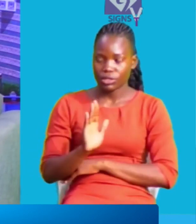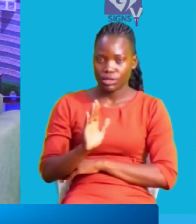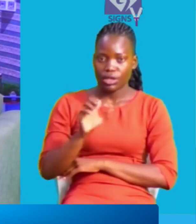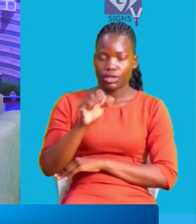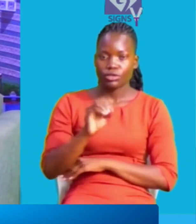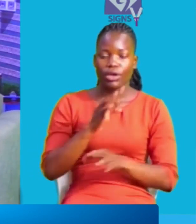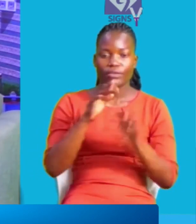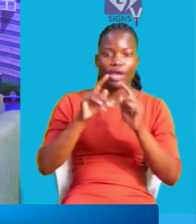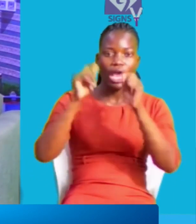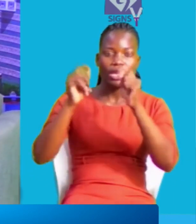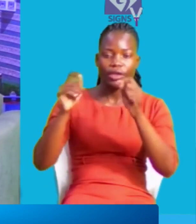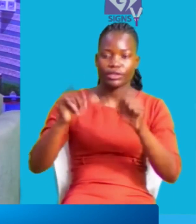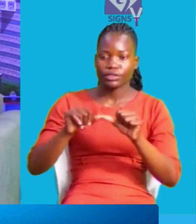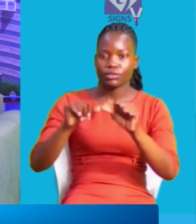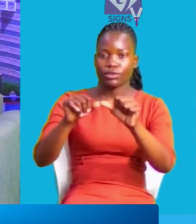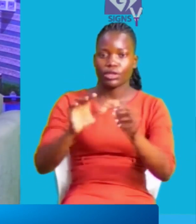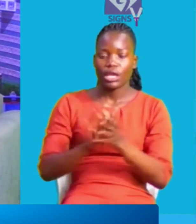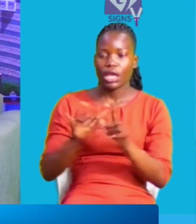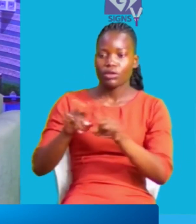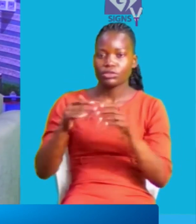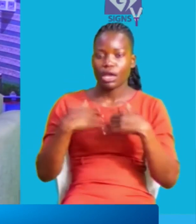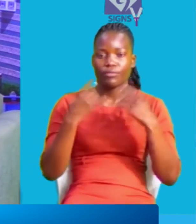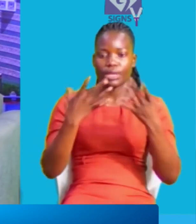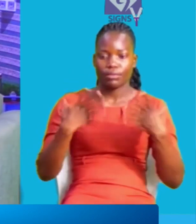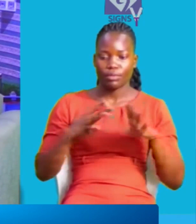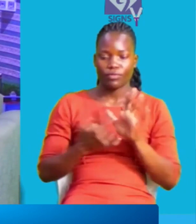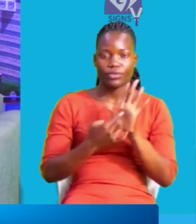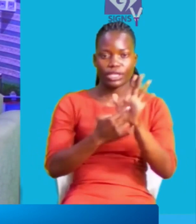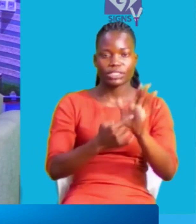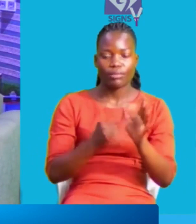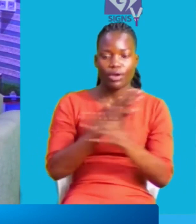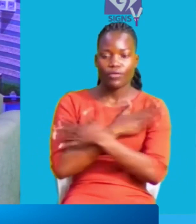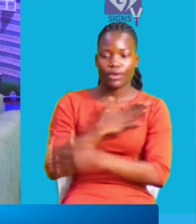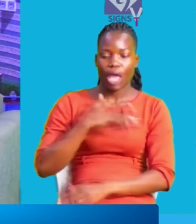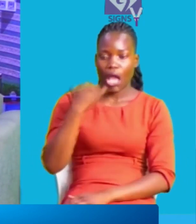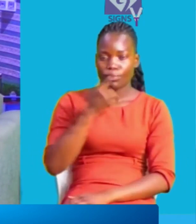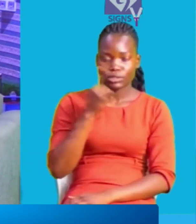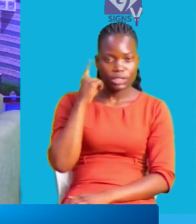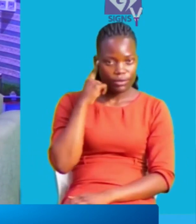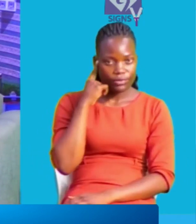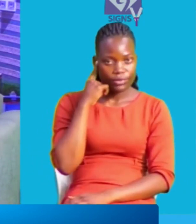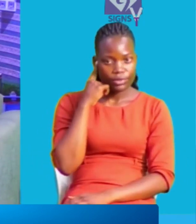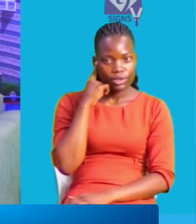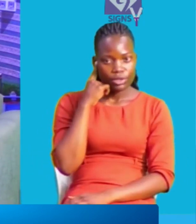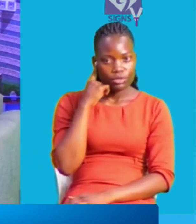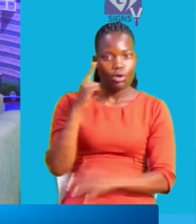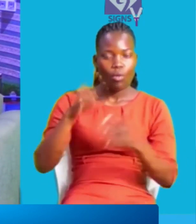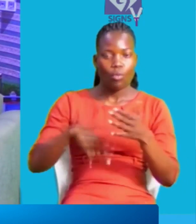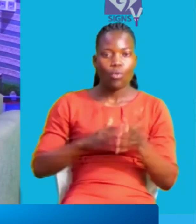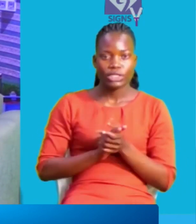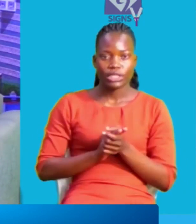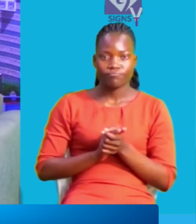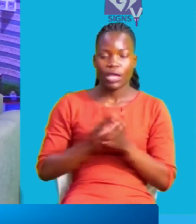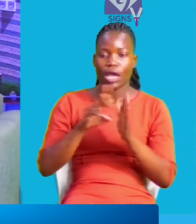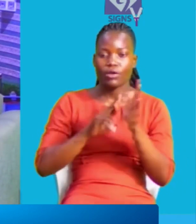If a riot is ongoing and there is many people like her in that particular setting.